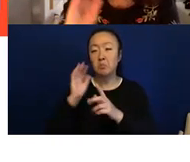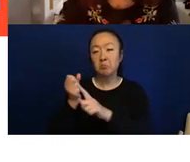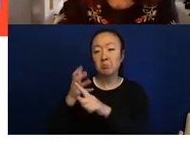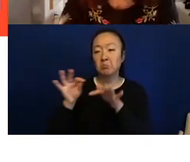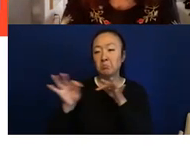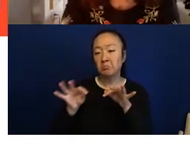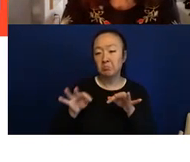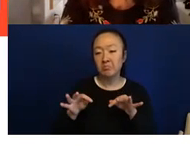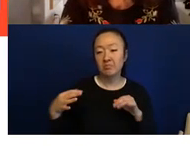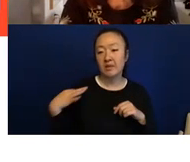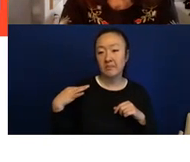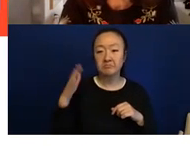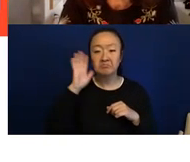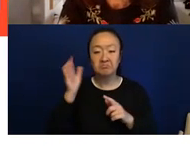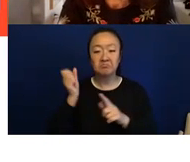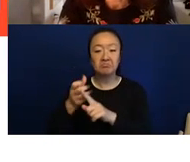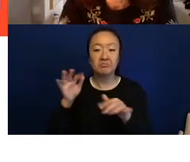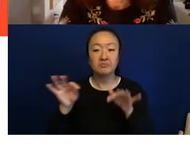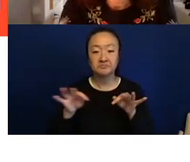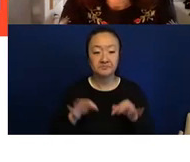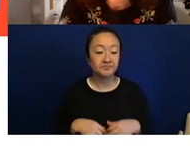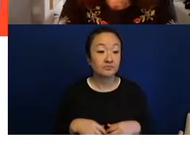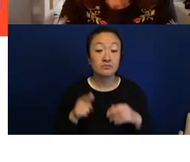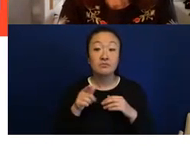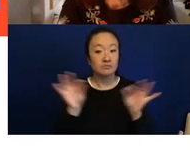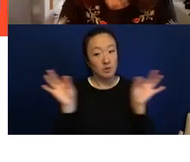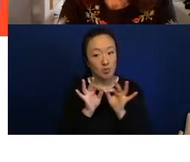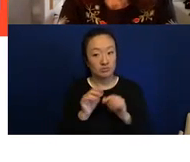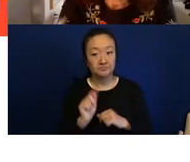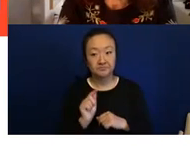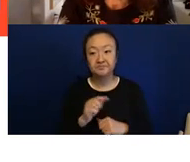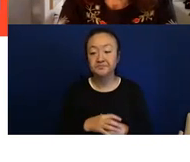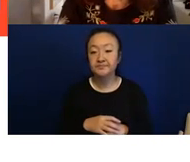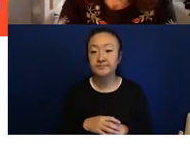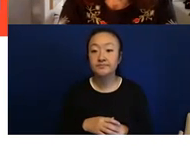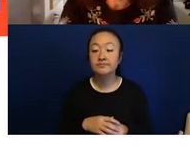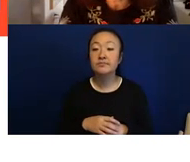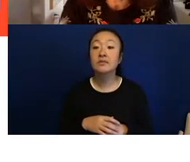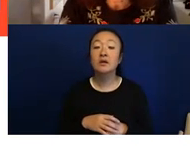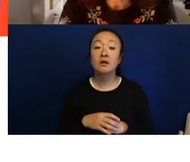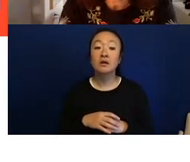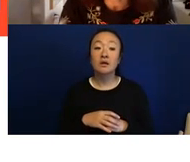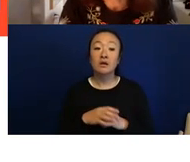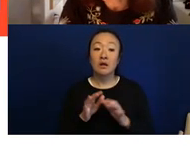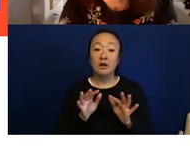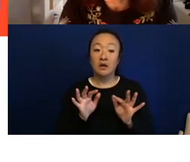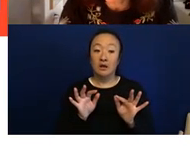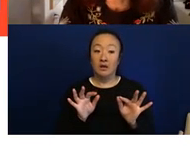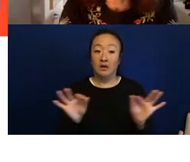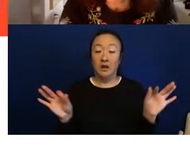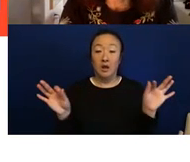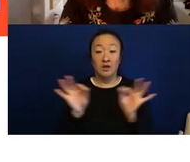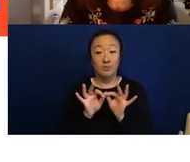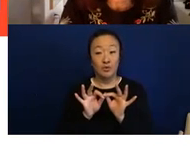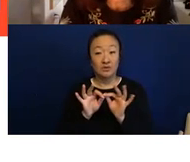later, the application. Very, very important. If you can avoid password protecting